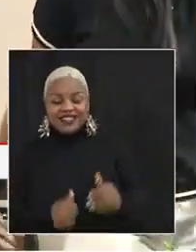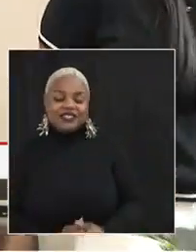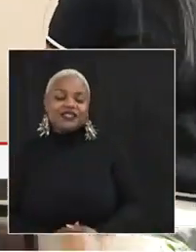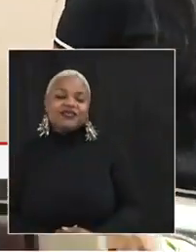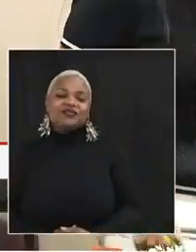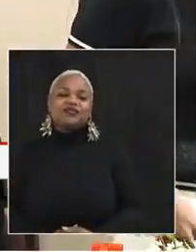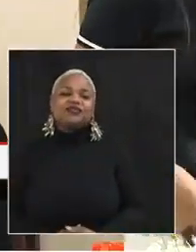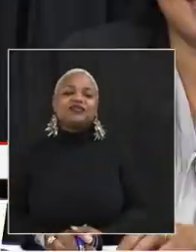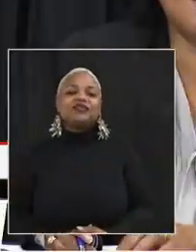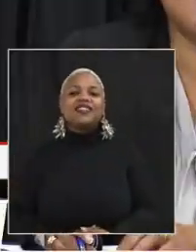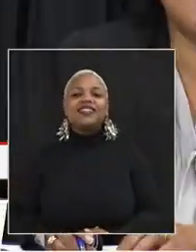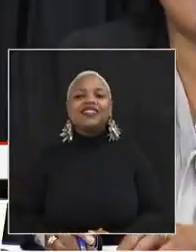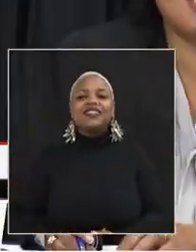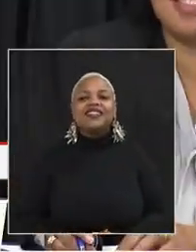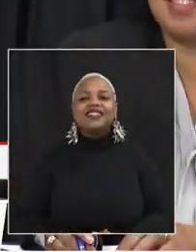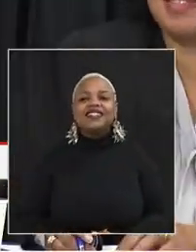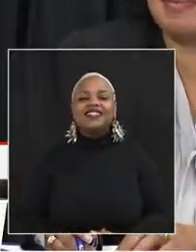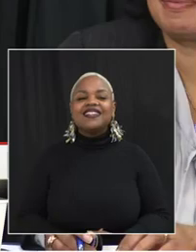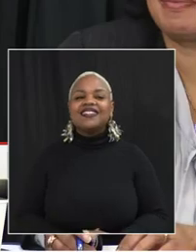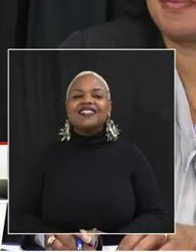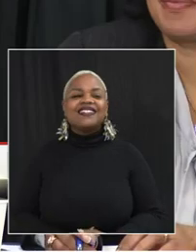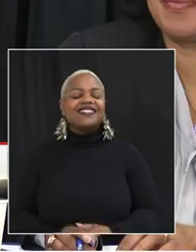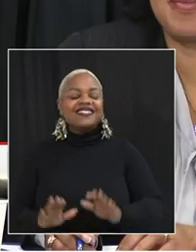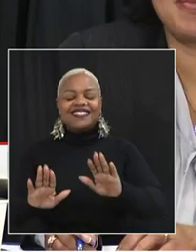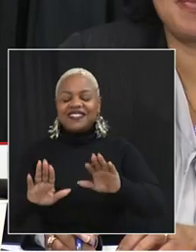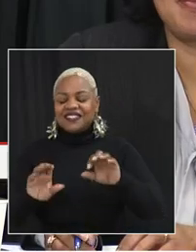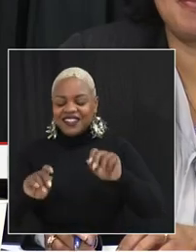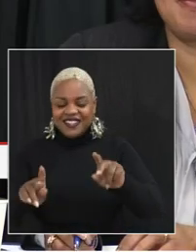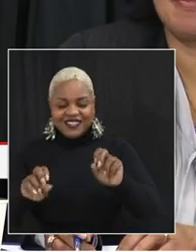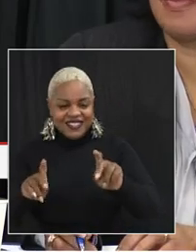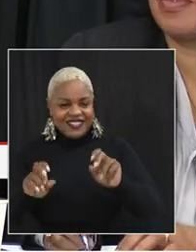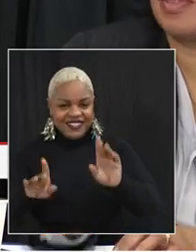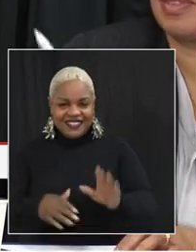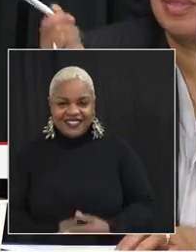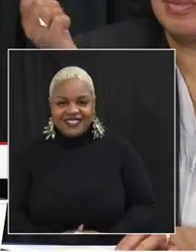Alexis. Hold on. They